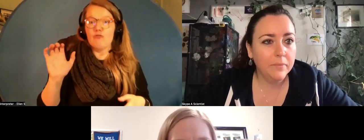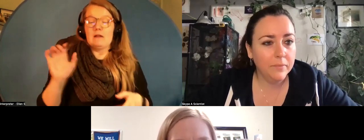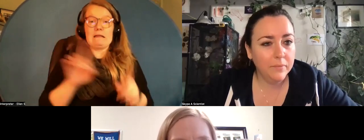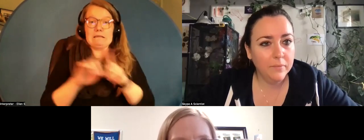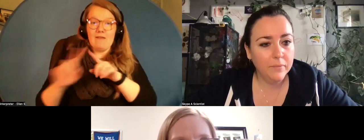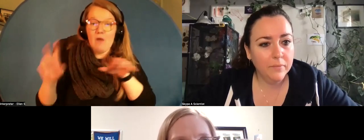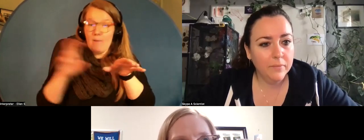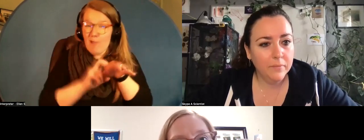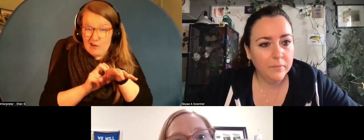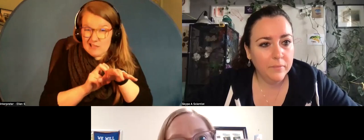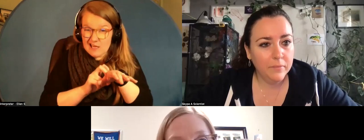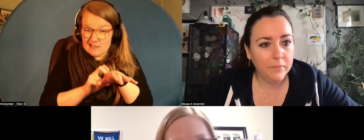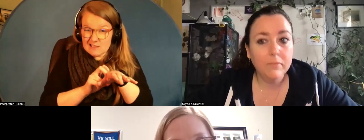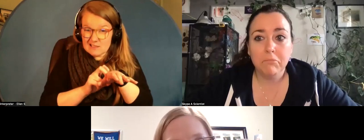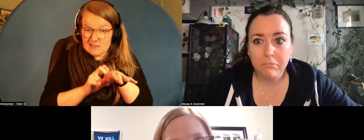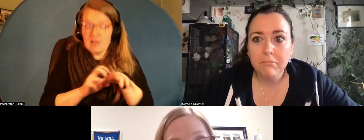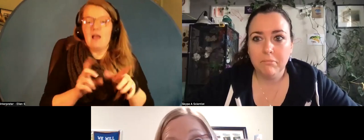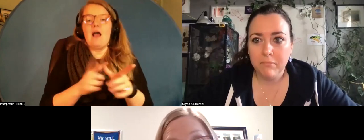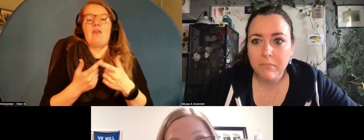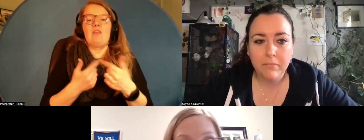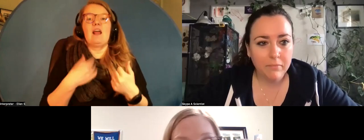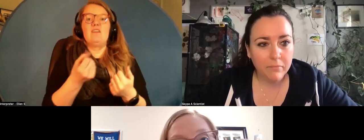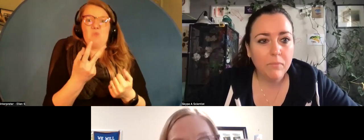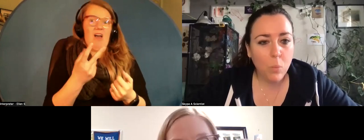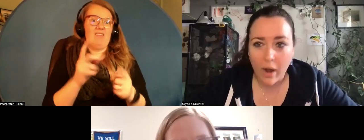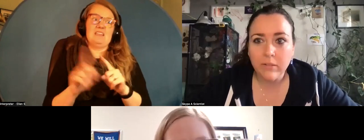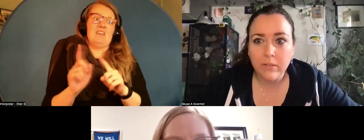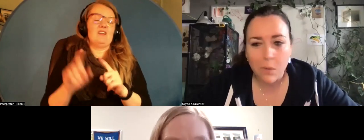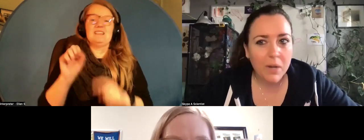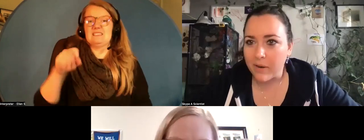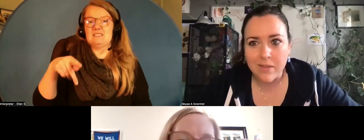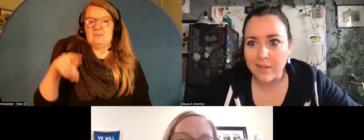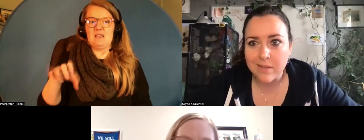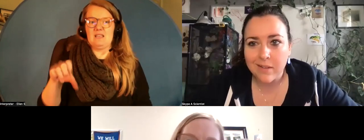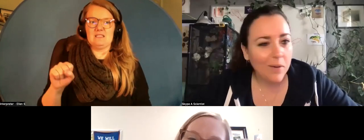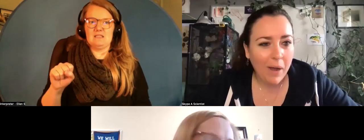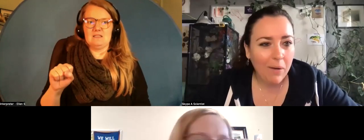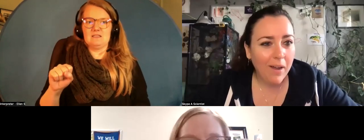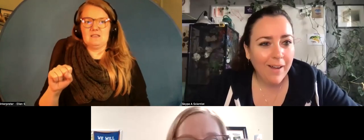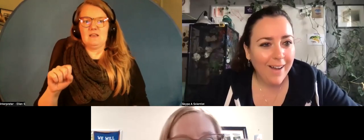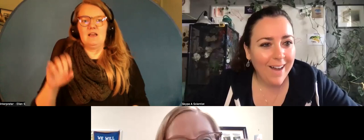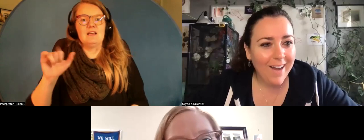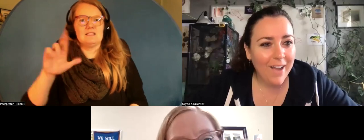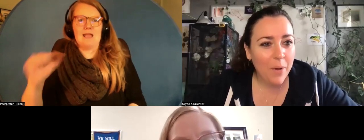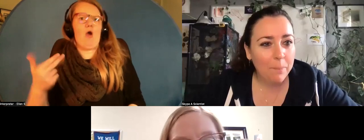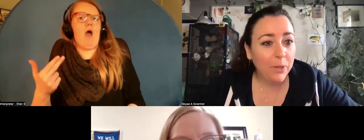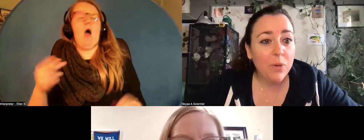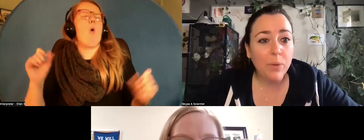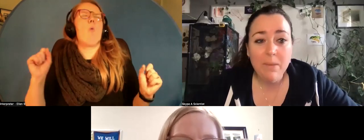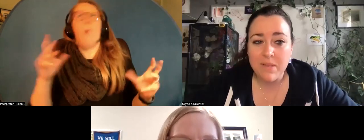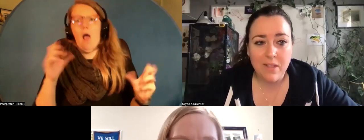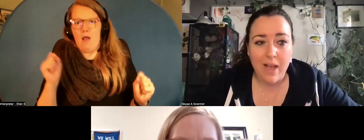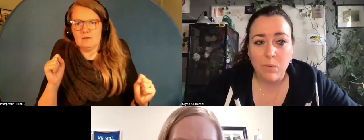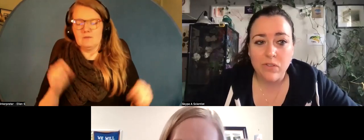to 12 different species or more. Wild. So many parasites. Yes, so many.